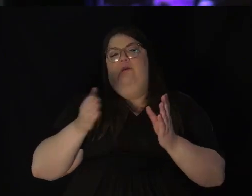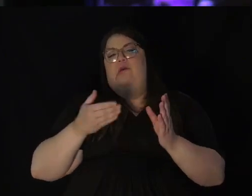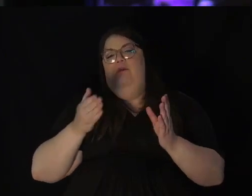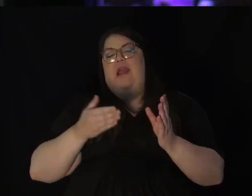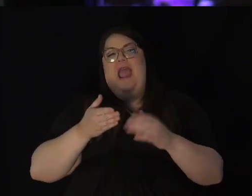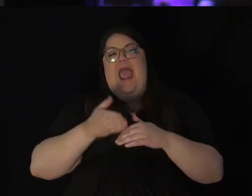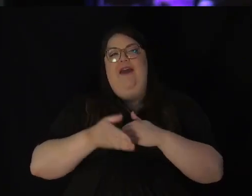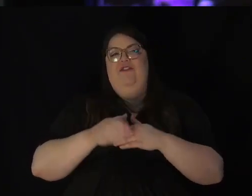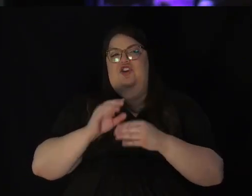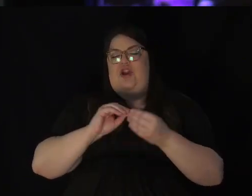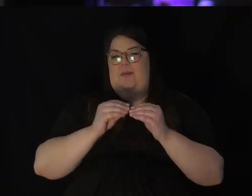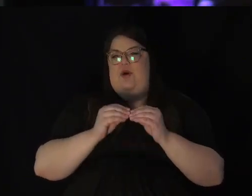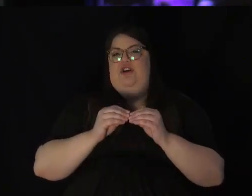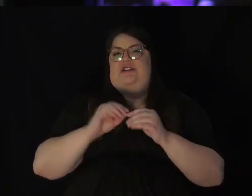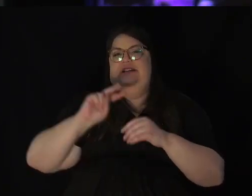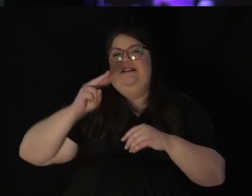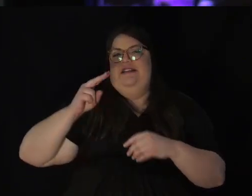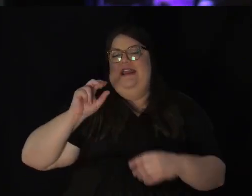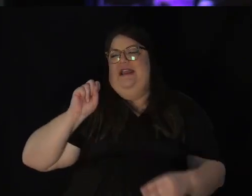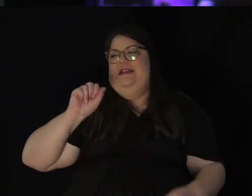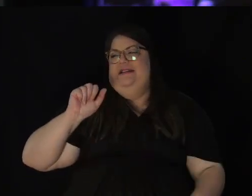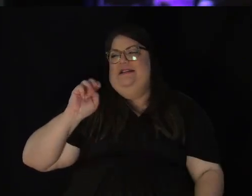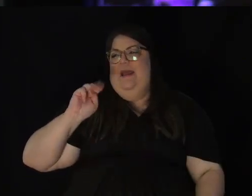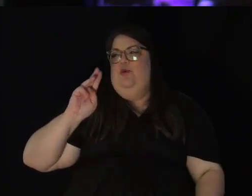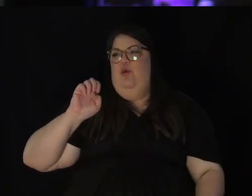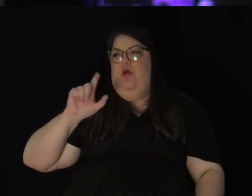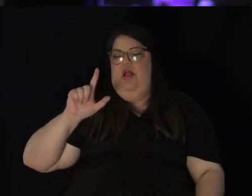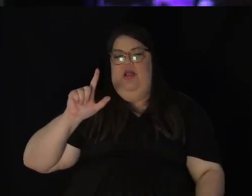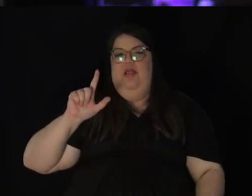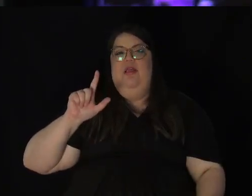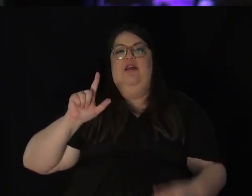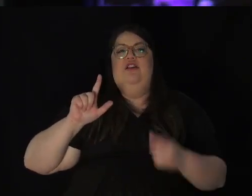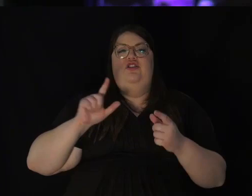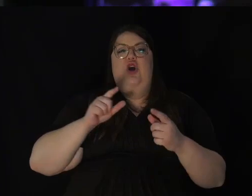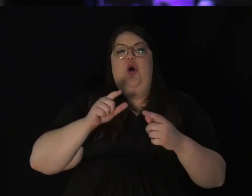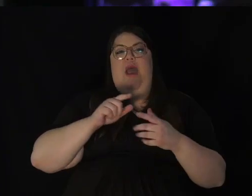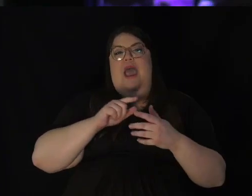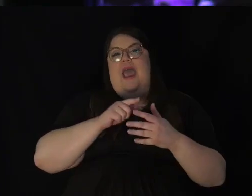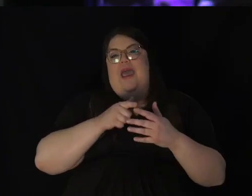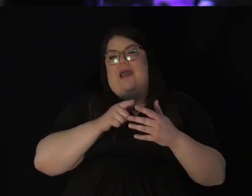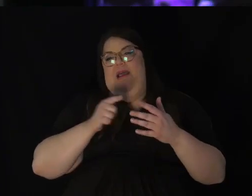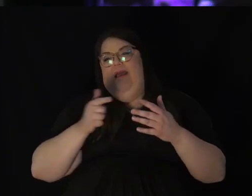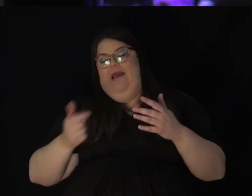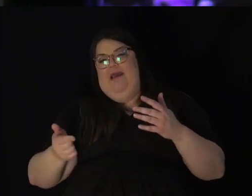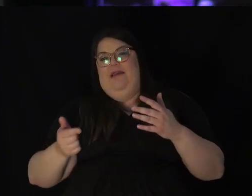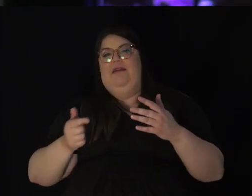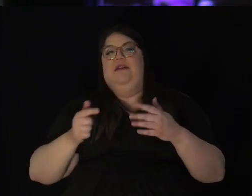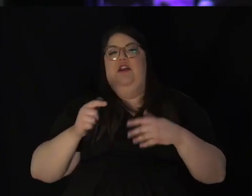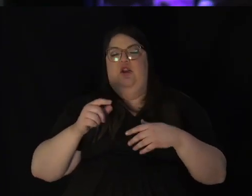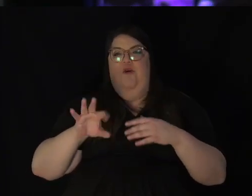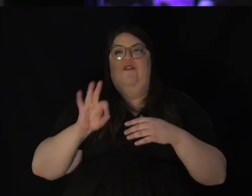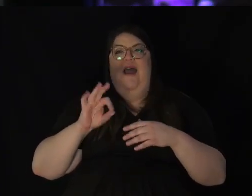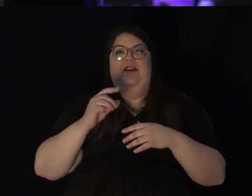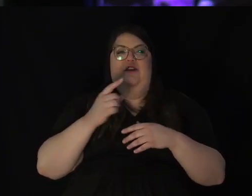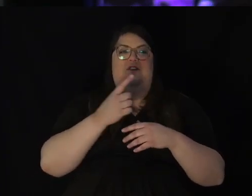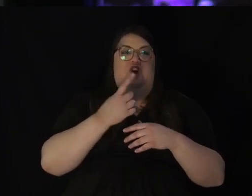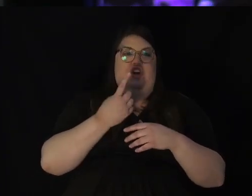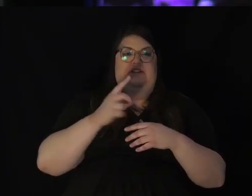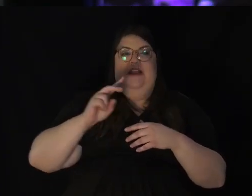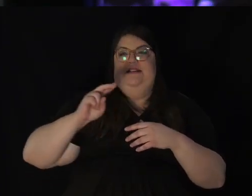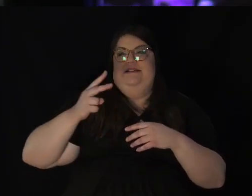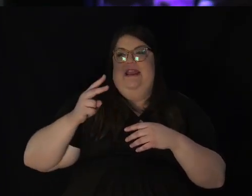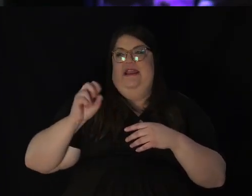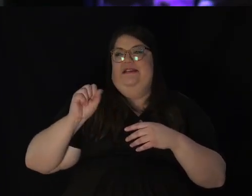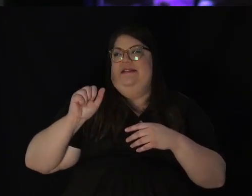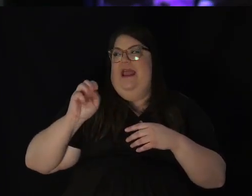Numbers. You're going to pass Deuteronomy and Joshua, Judges, Ruth. And there you'll find the two Samuels, 1 Samuel